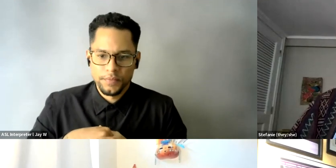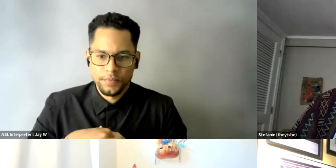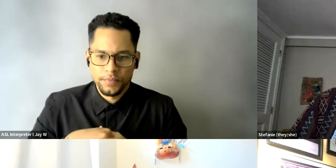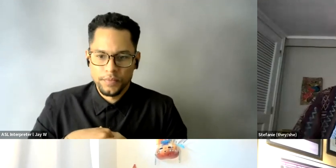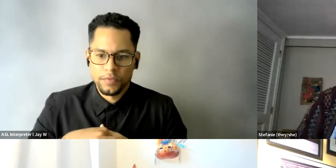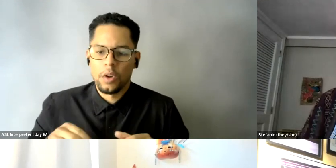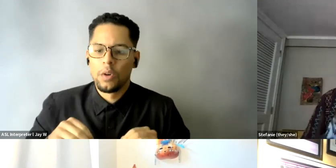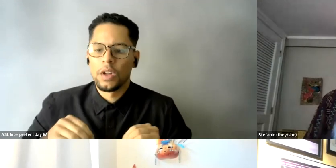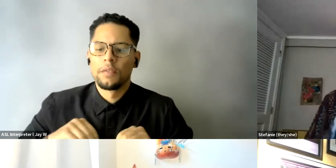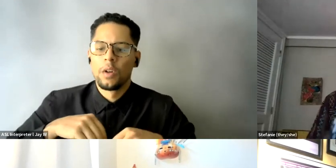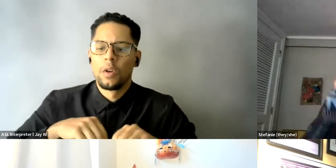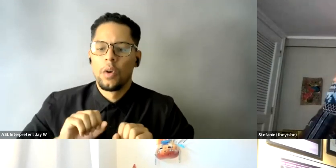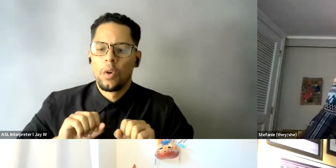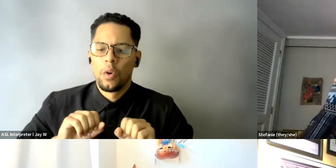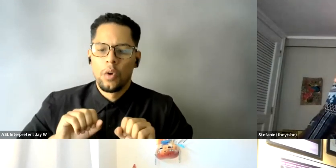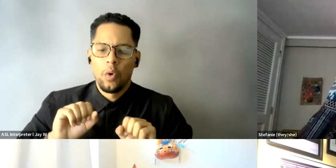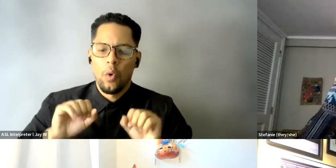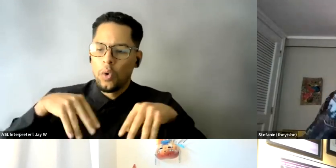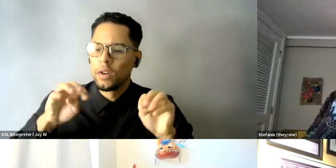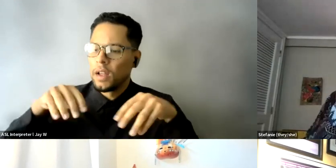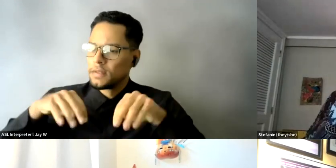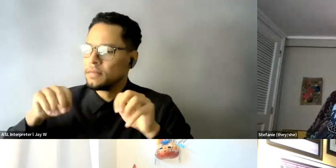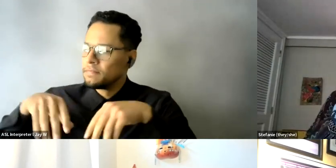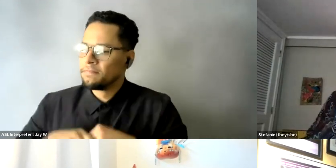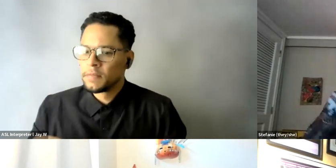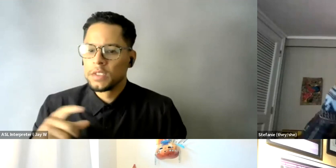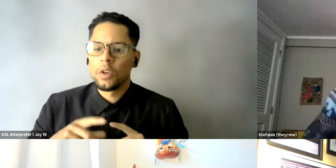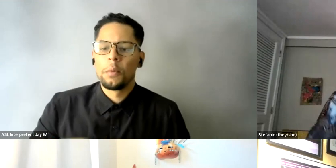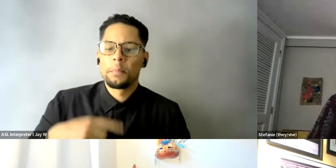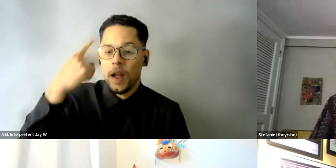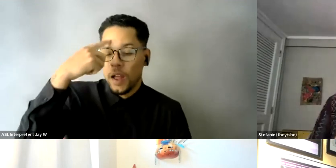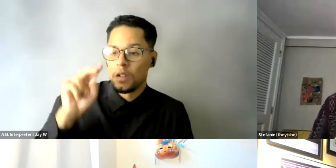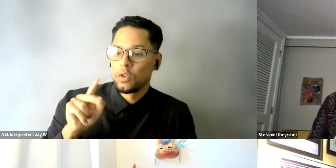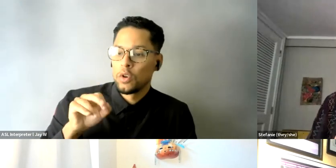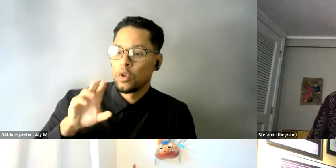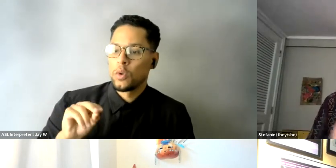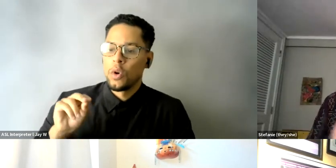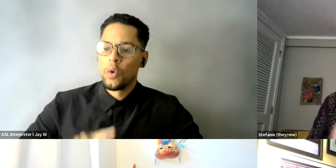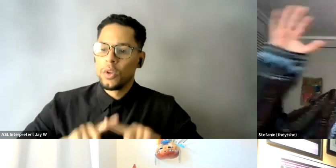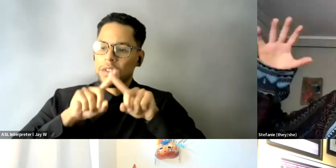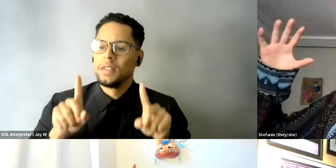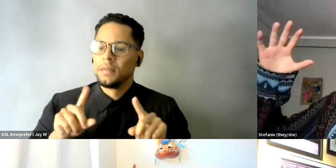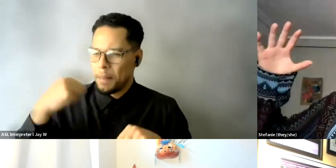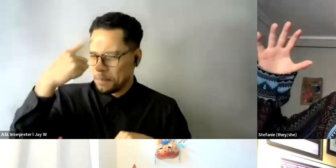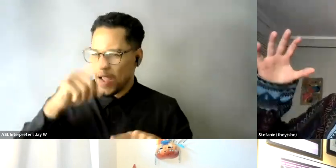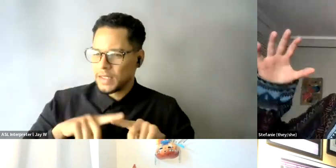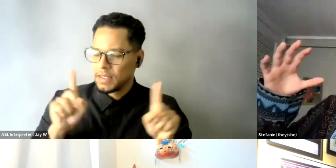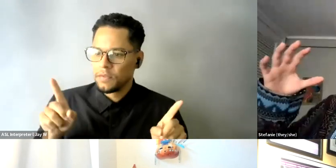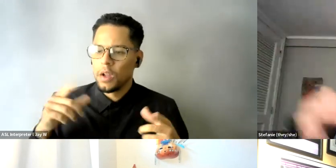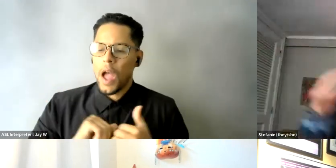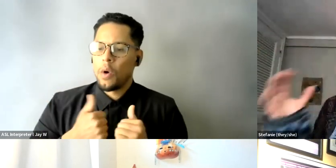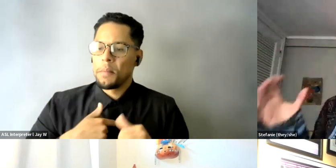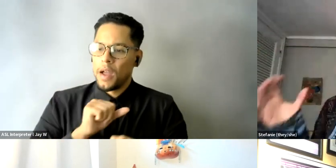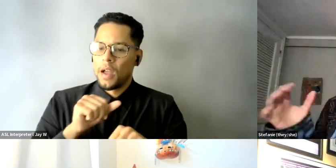there's a part of my neurodivergence, the way that my mind works, where I'm always looking at the